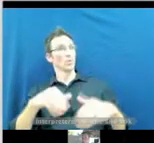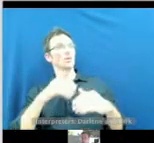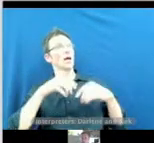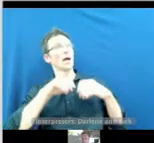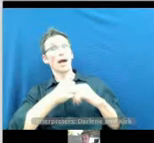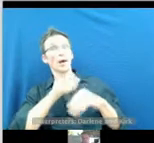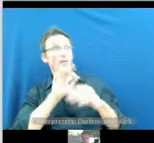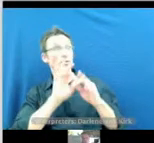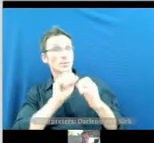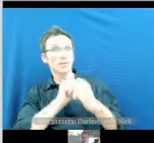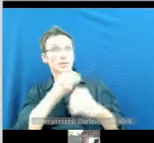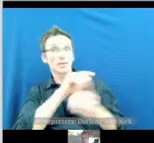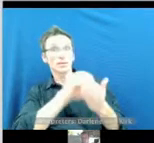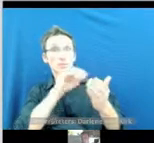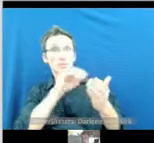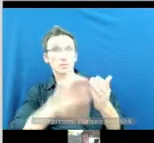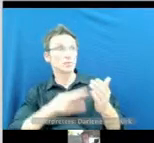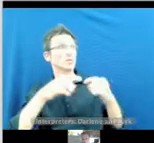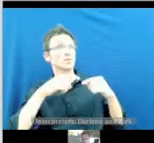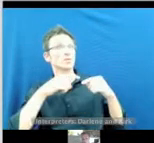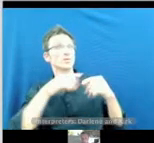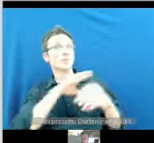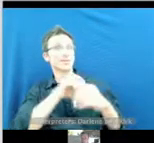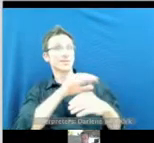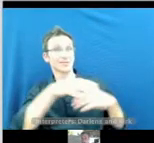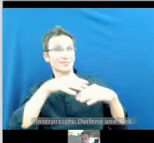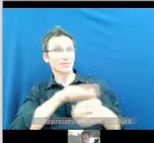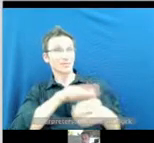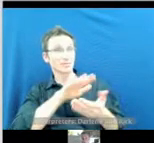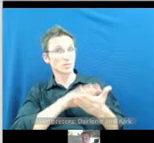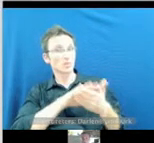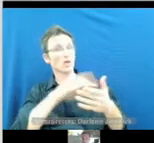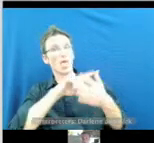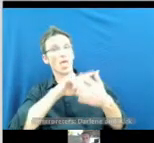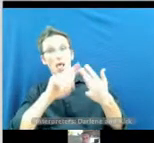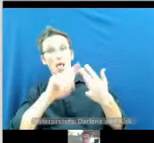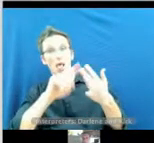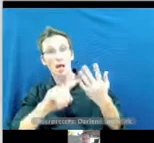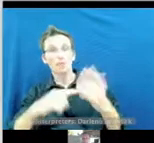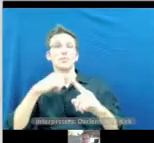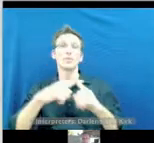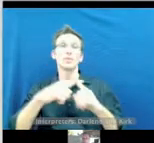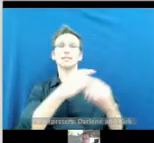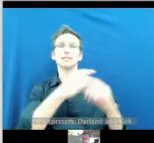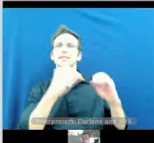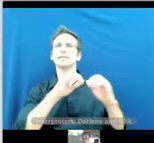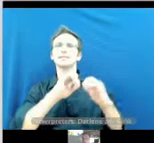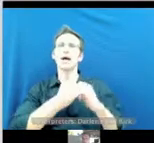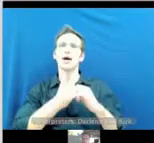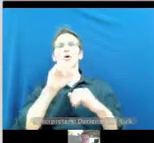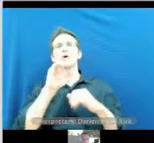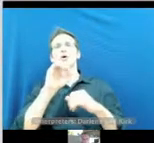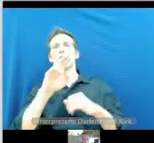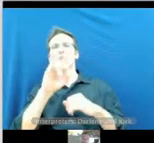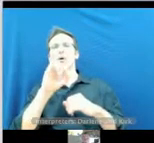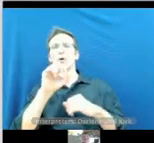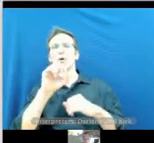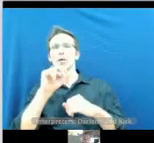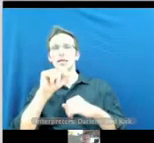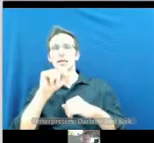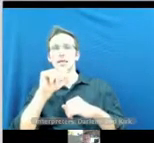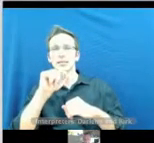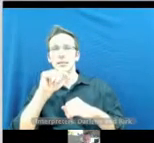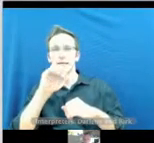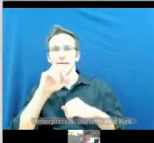mainstream setting and all the other pieces that come with it, and specifically with orientation and mobility. having not received those services. So